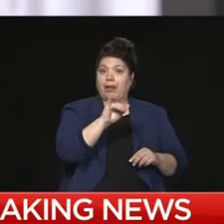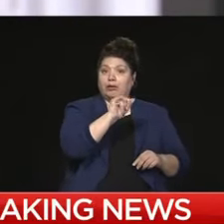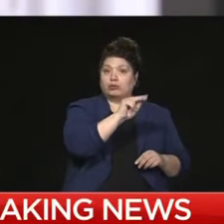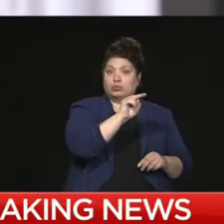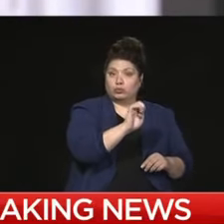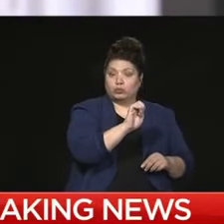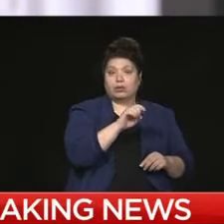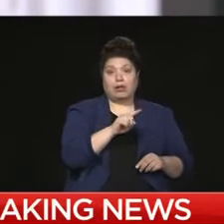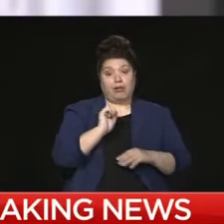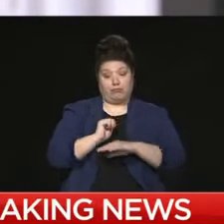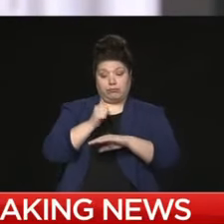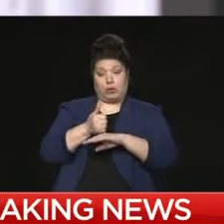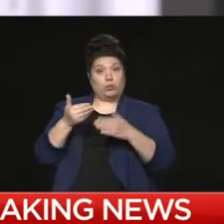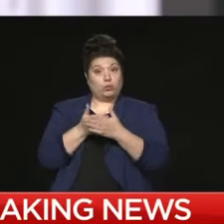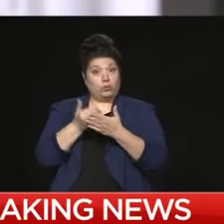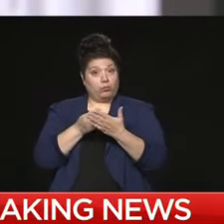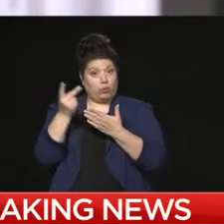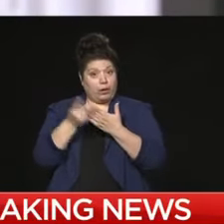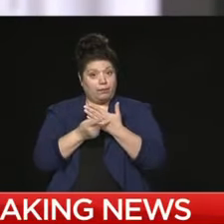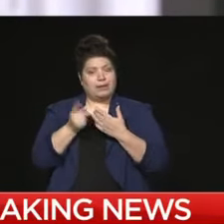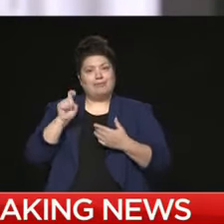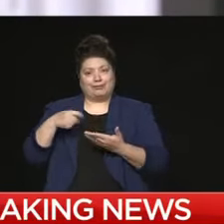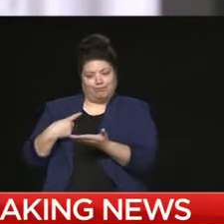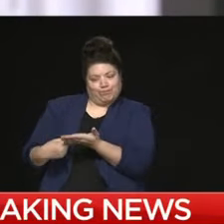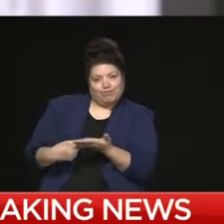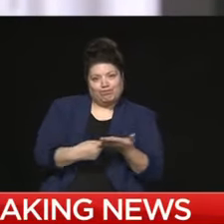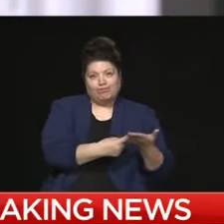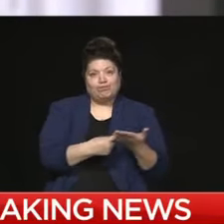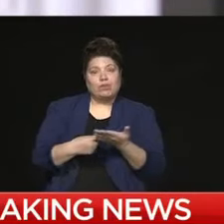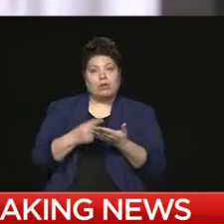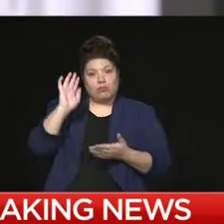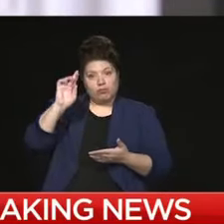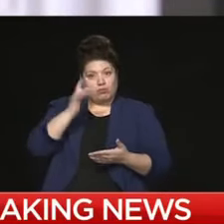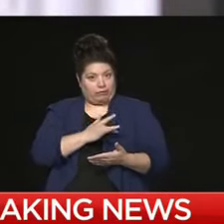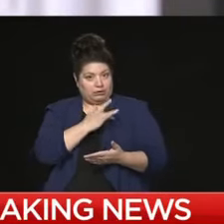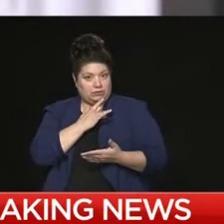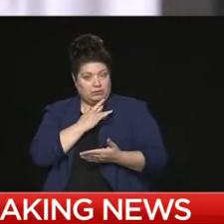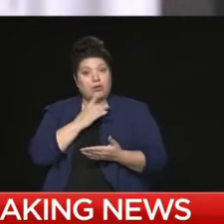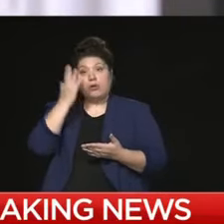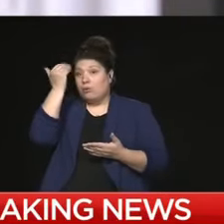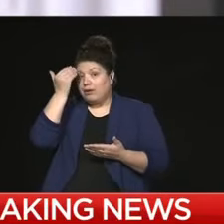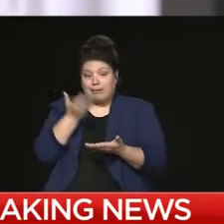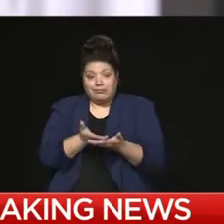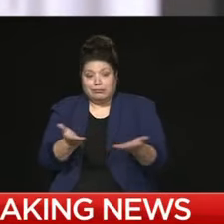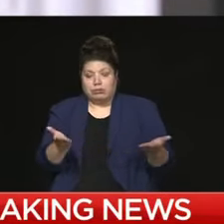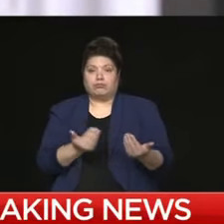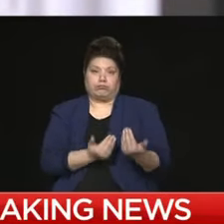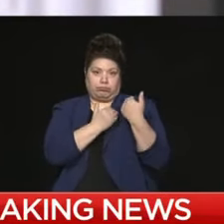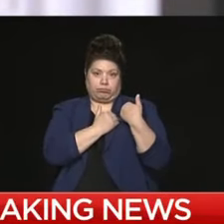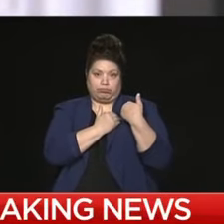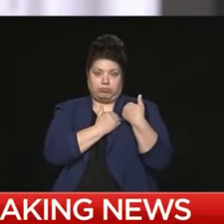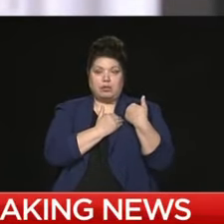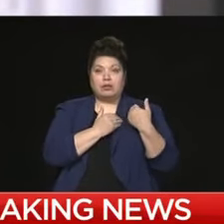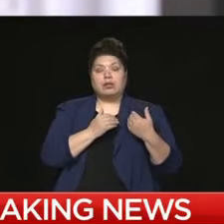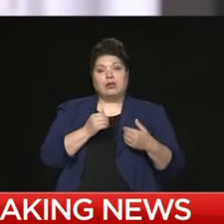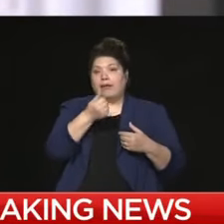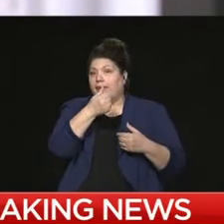up this program, we have to collaborate with territories and provinces because they deal with everything that has to do